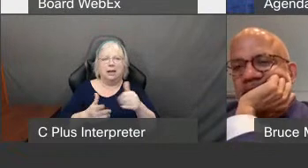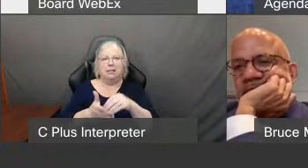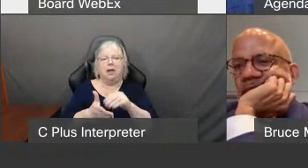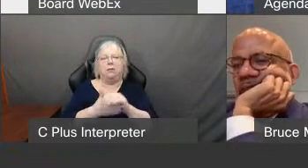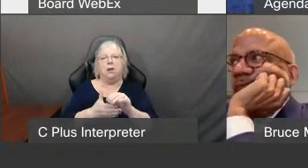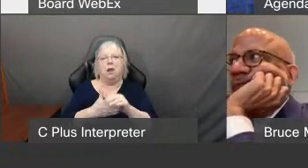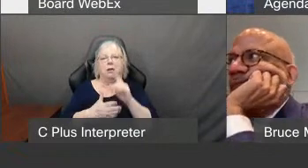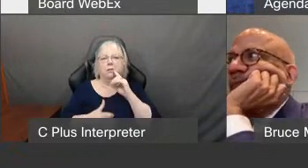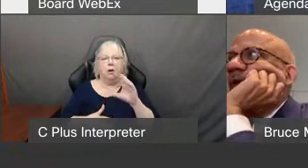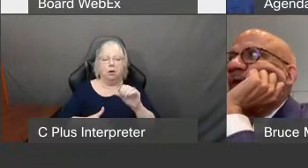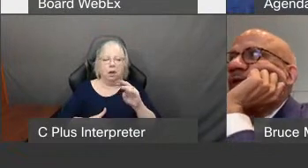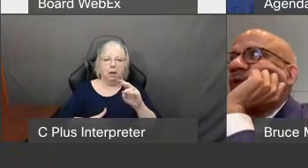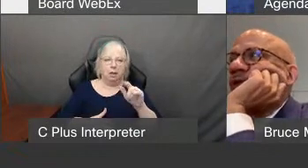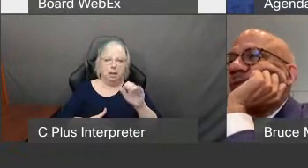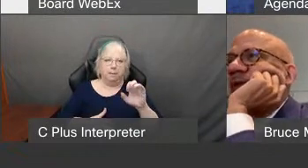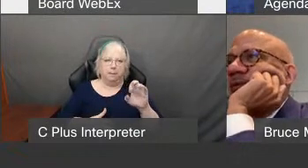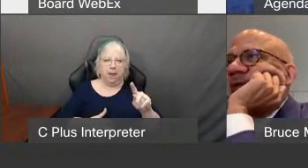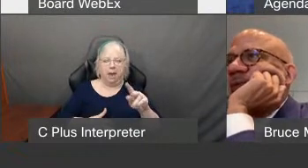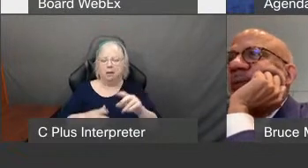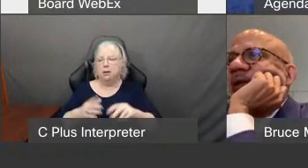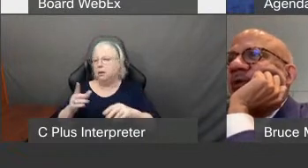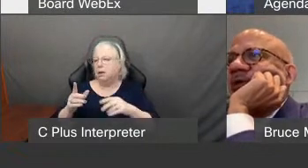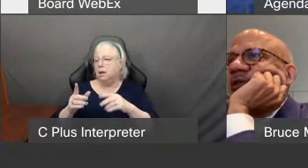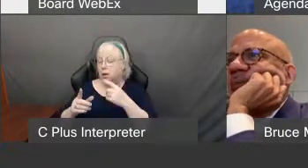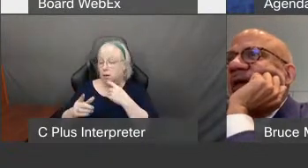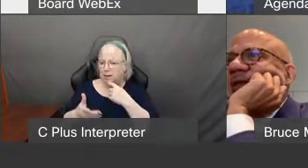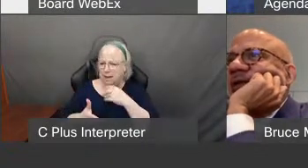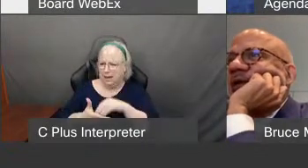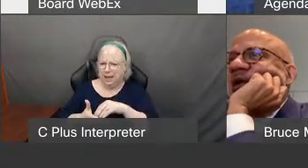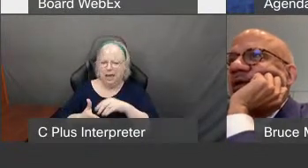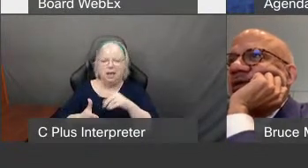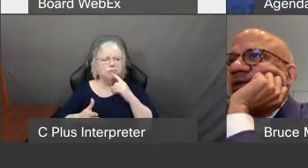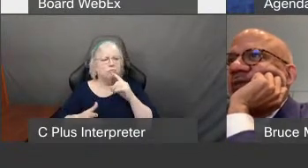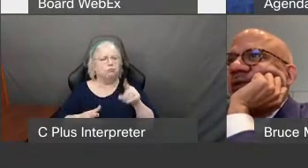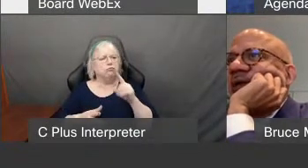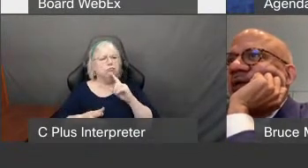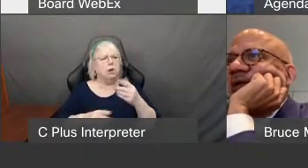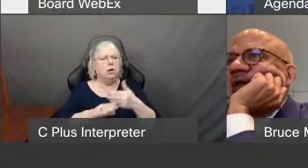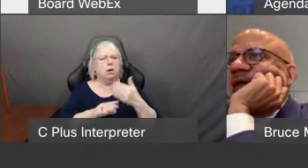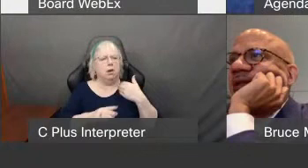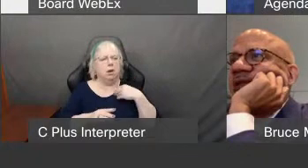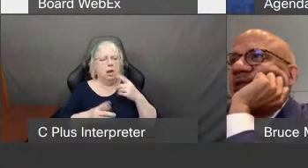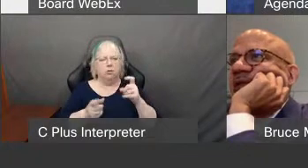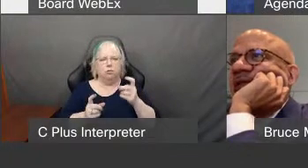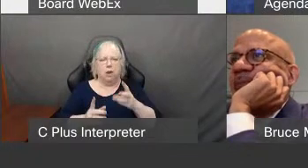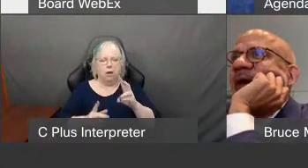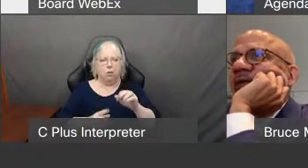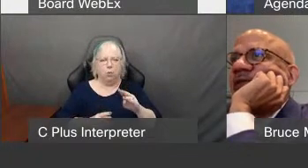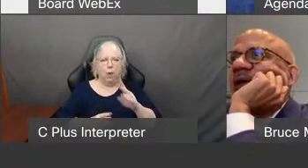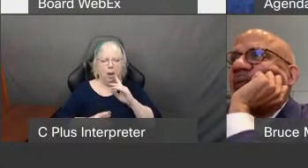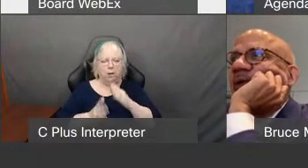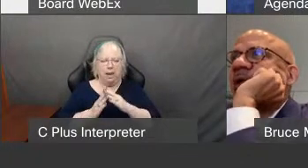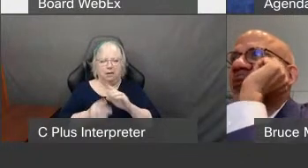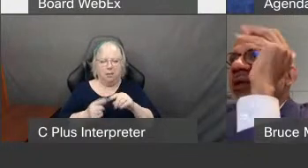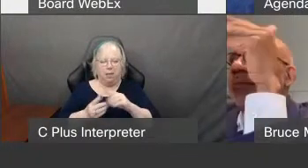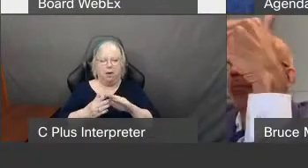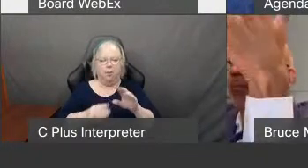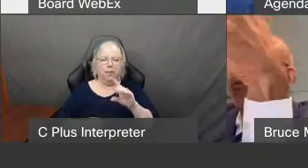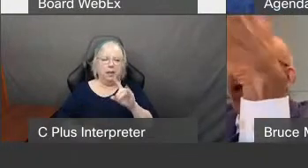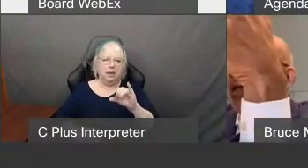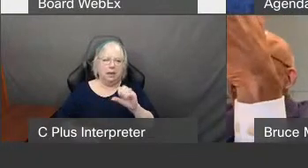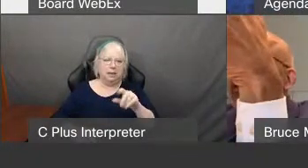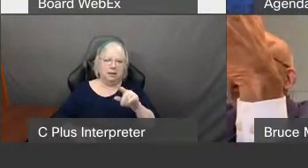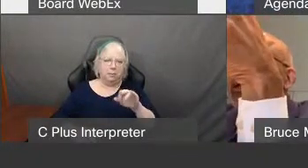You want to restate that just so people can write that down? Sure. Director, we've had a question about the cost of the, and again, this is a dispatch that we're